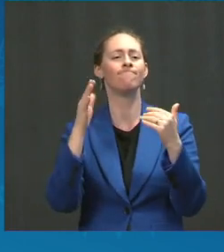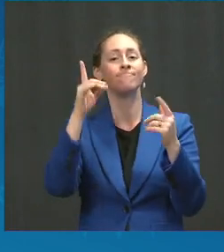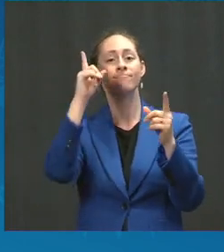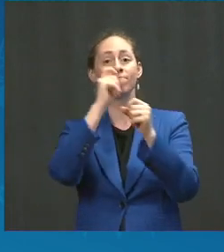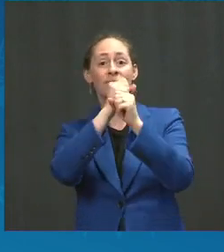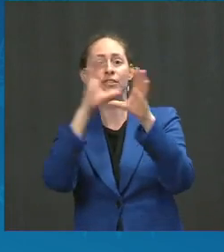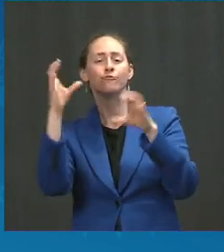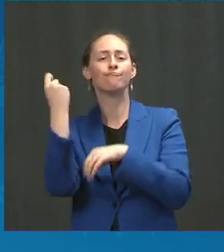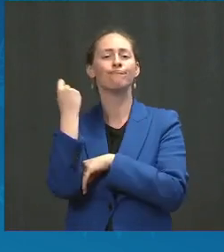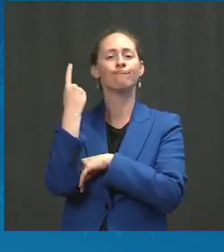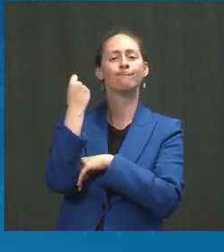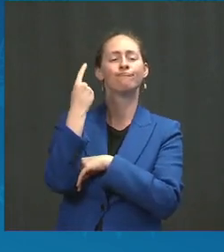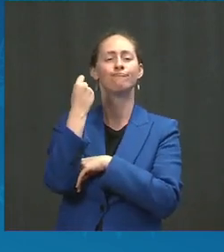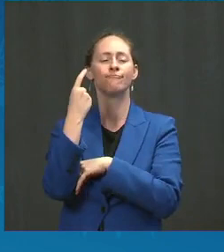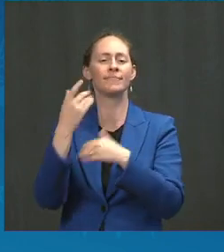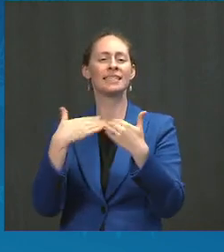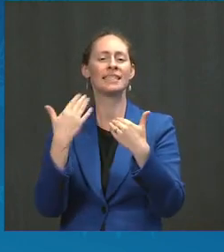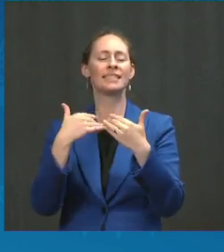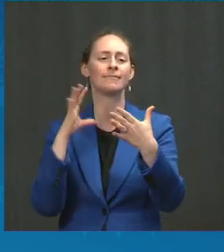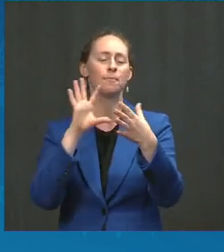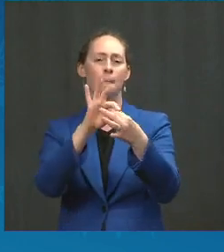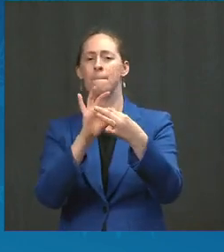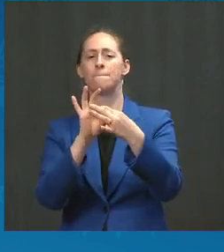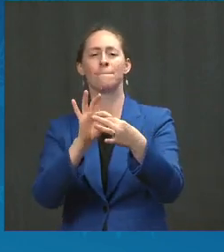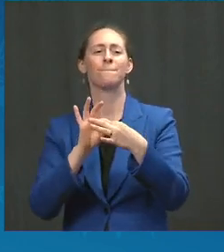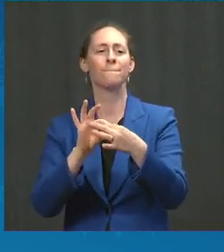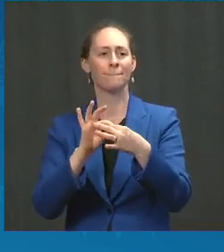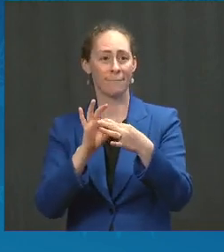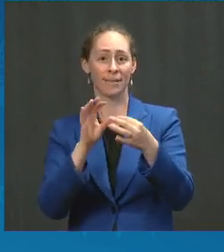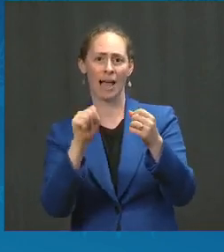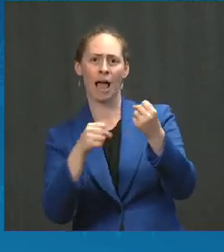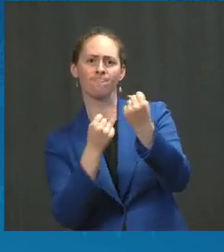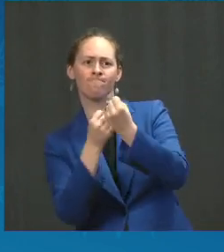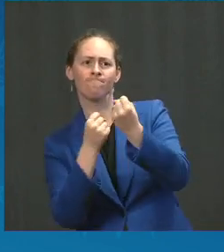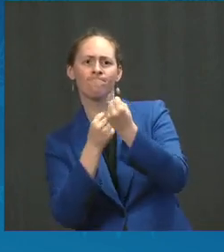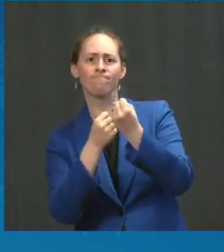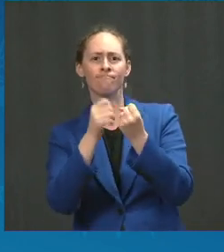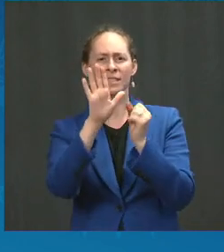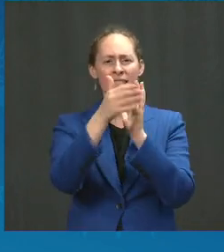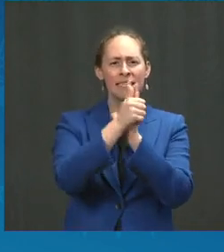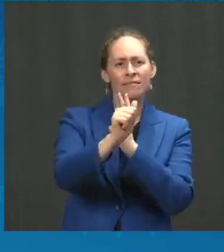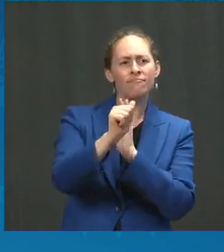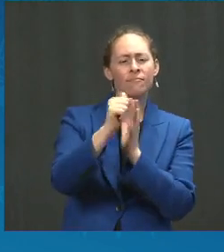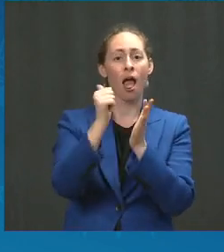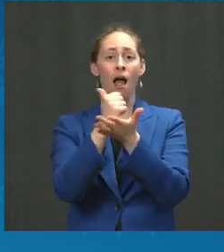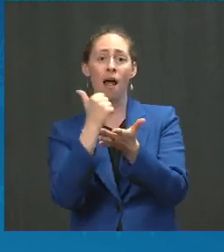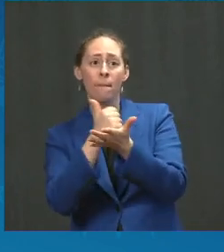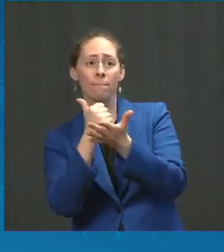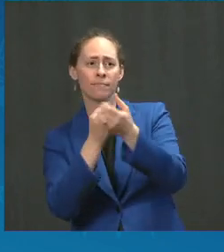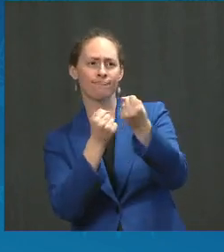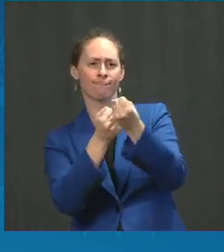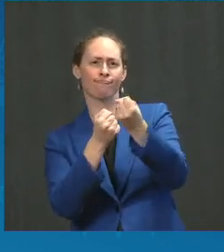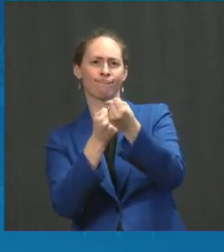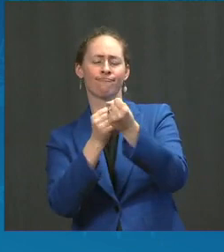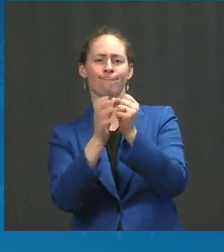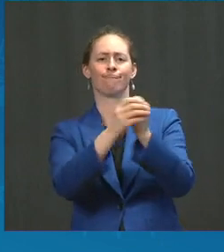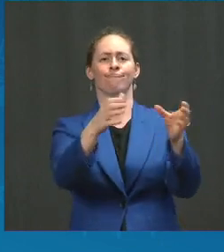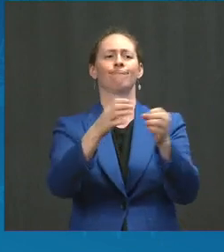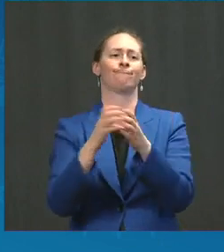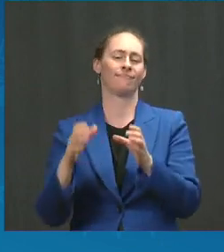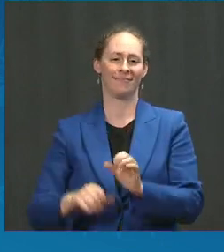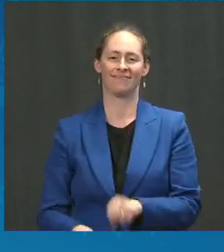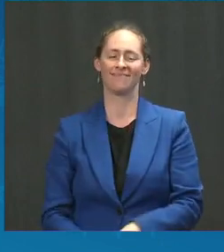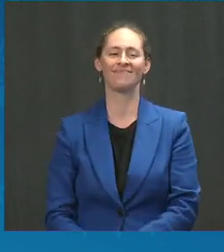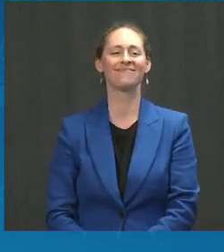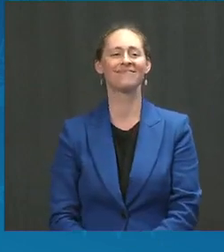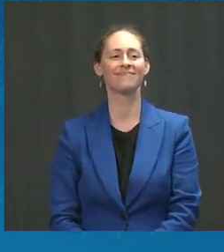of communities and then to help harness the talent and the ambition within those communities. And, for